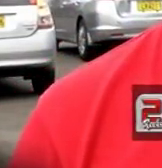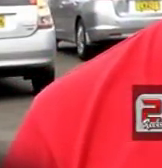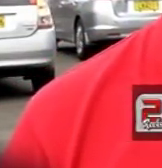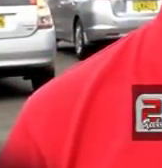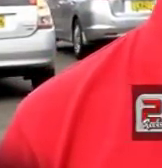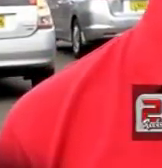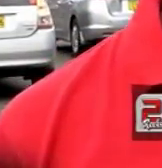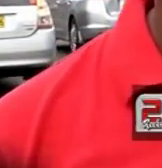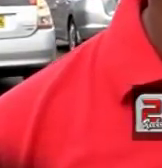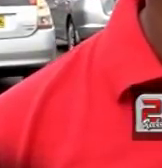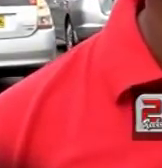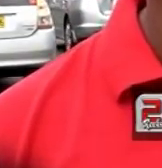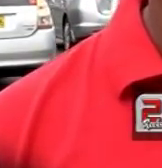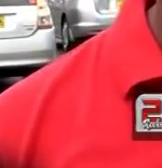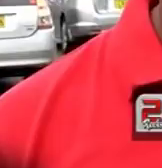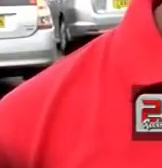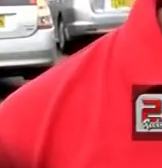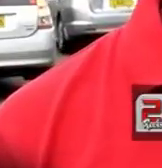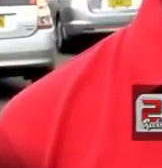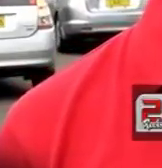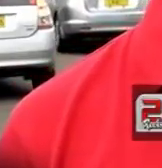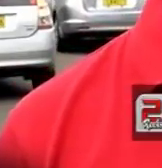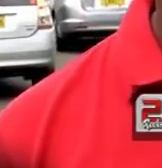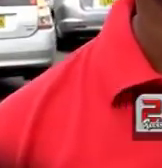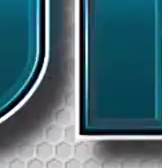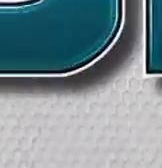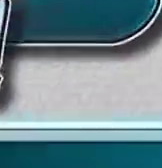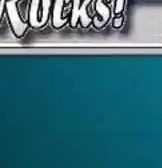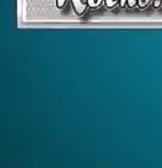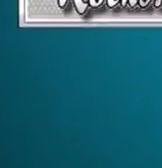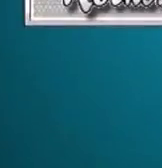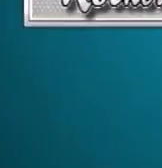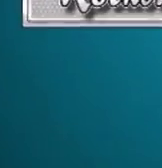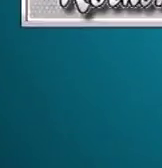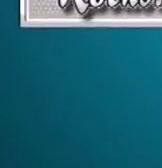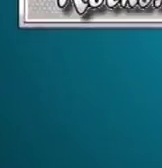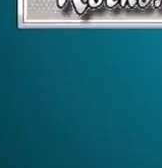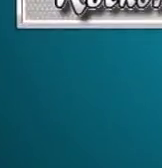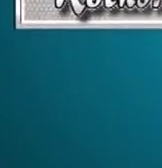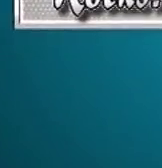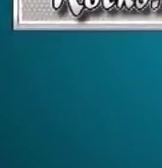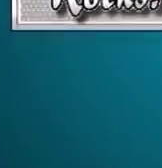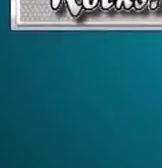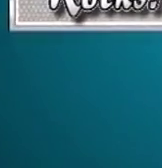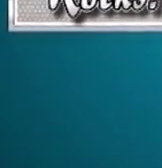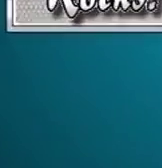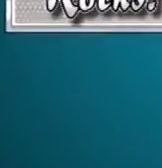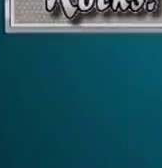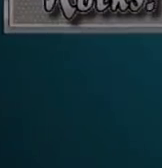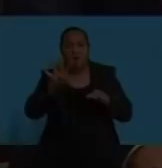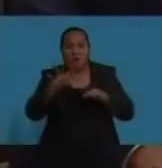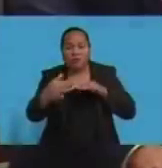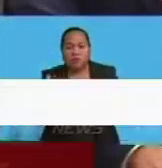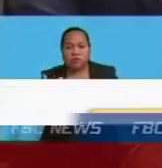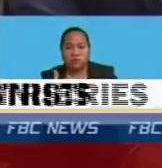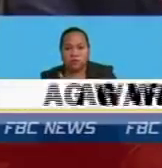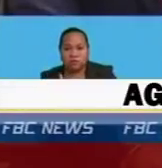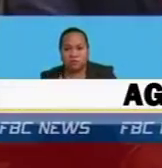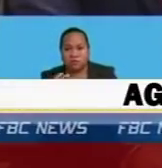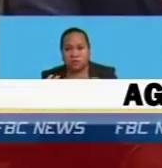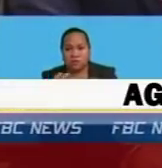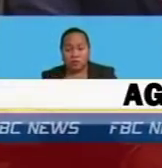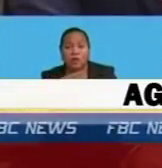to Today FM. Today FM rocks here in Osur. Today's hit music on Today FM.